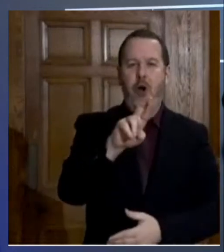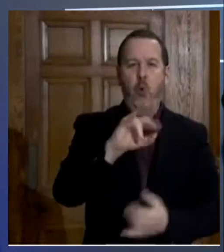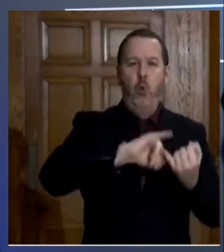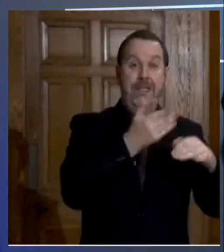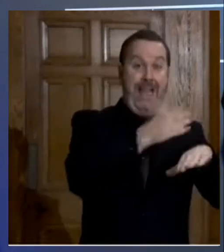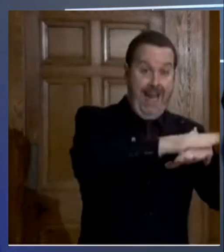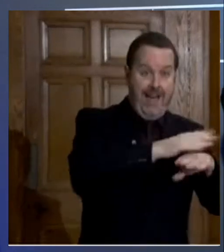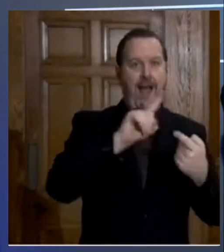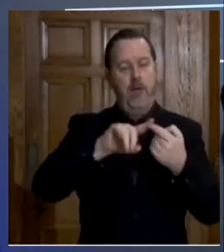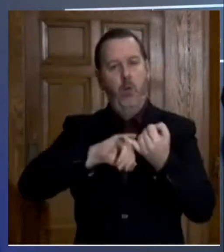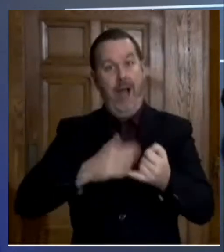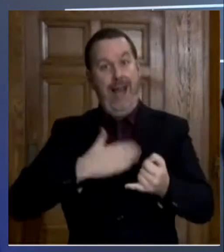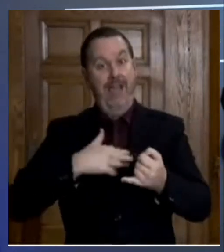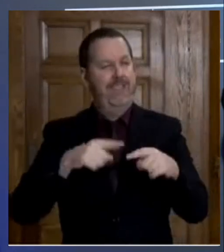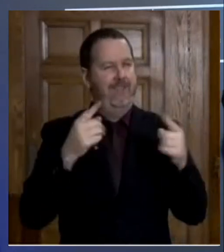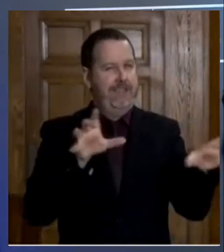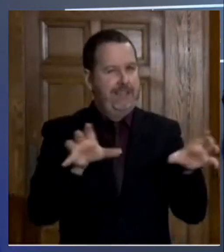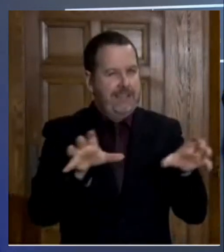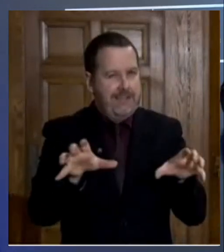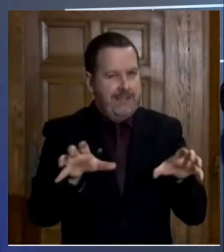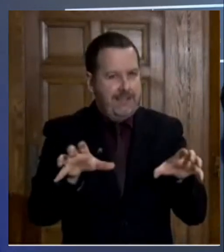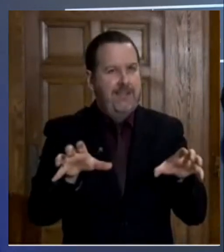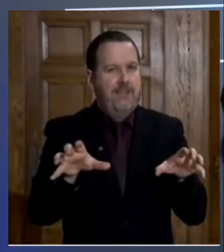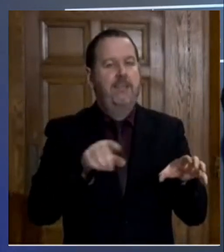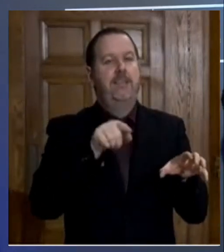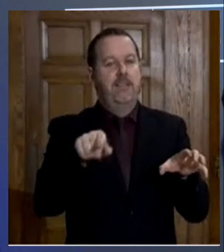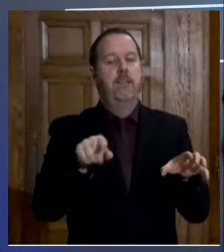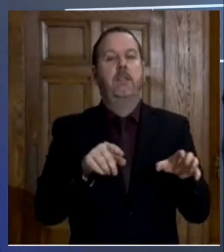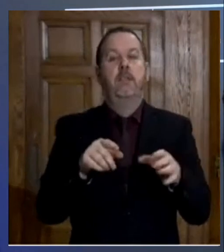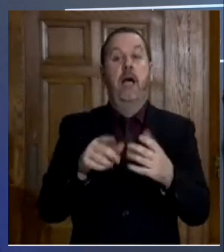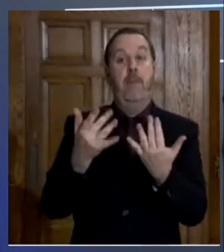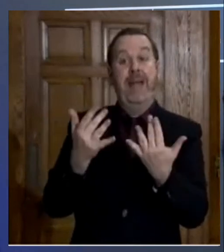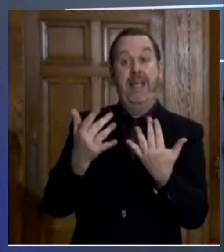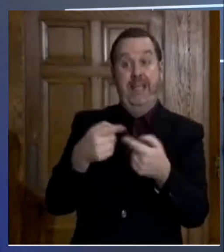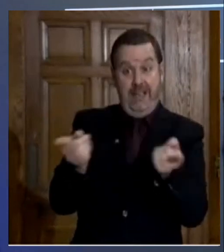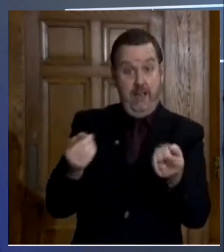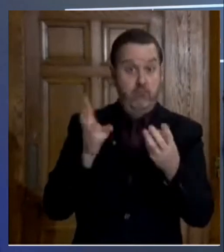we've had to take is actually reduce the number of actually stop the living transplant